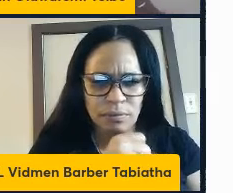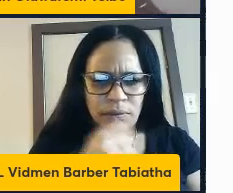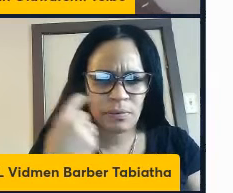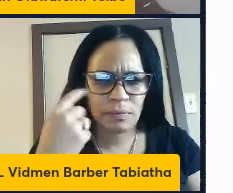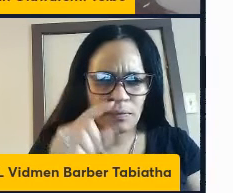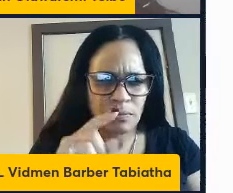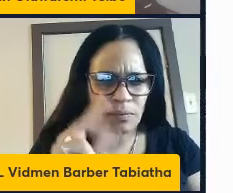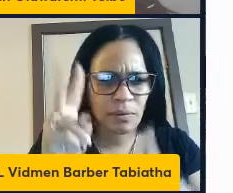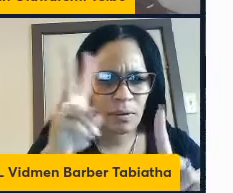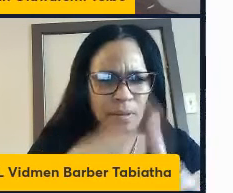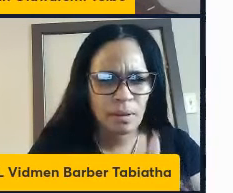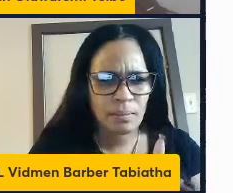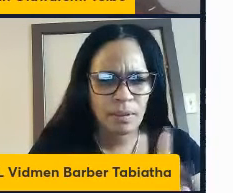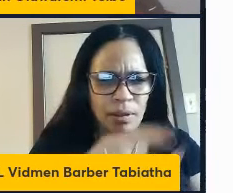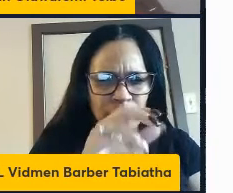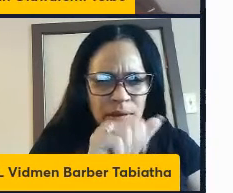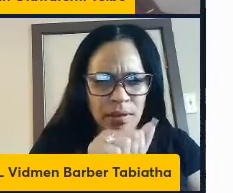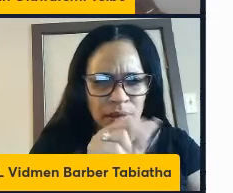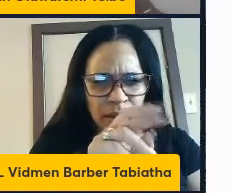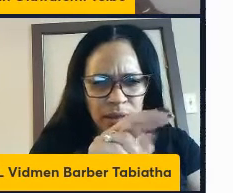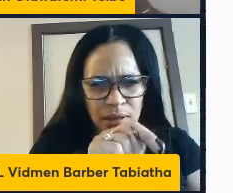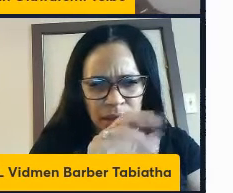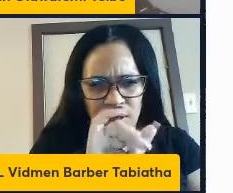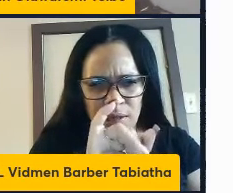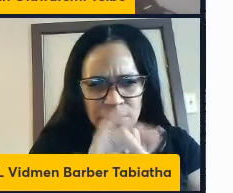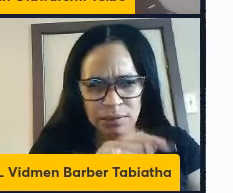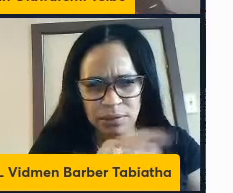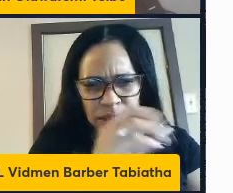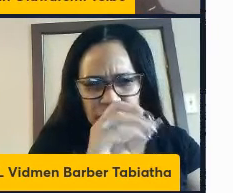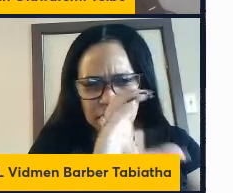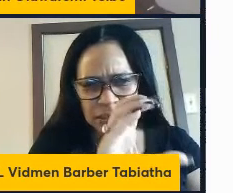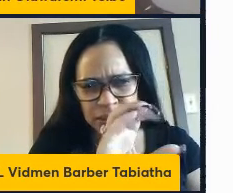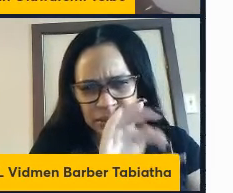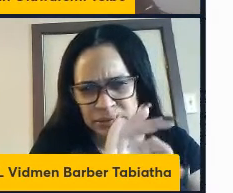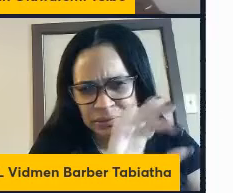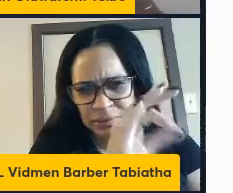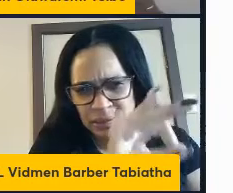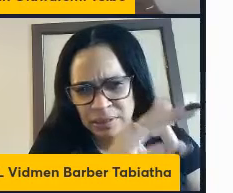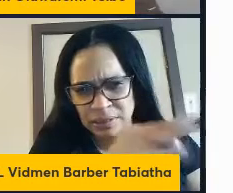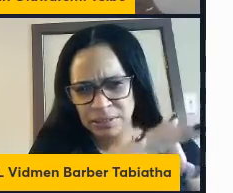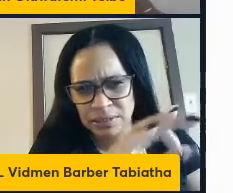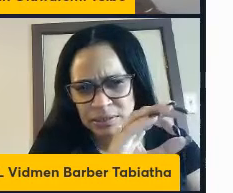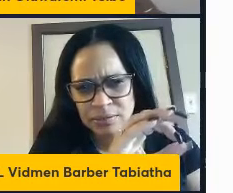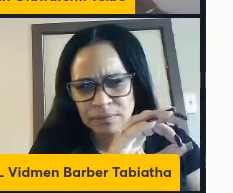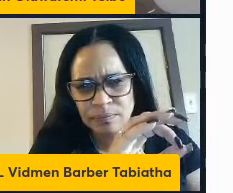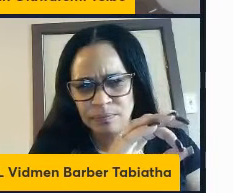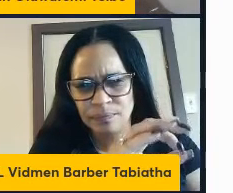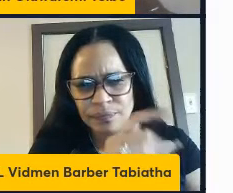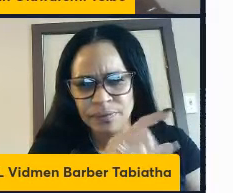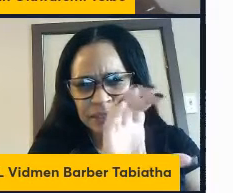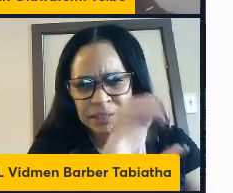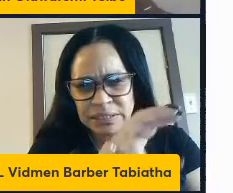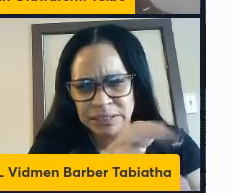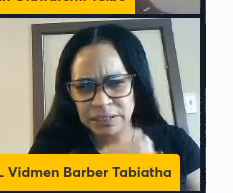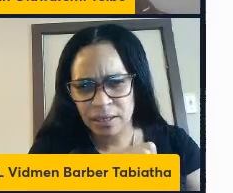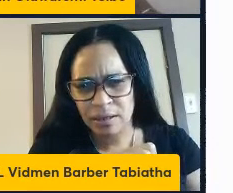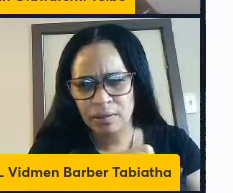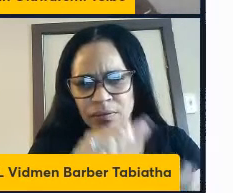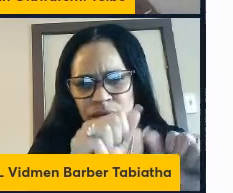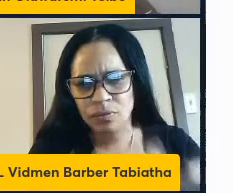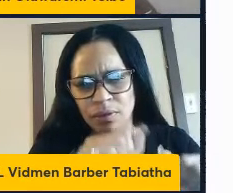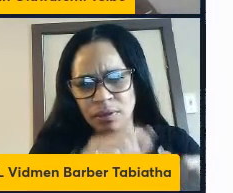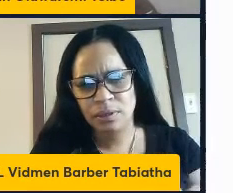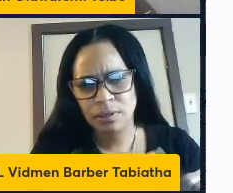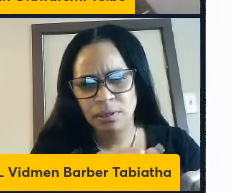factors in this specific constructs of this cell therapy developed in the cell-based therapy here in Brazil, and as well as